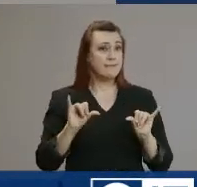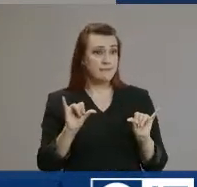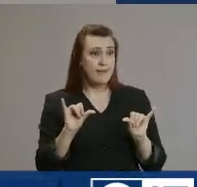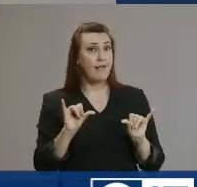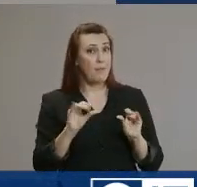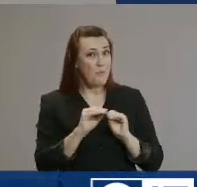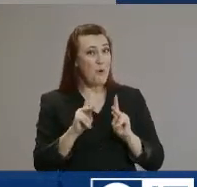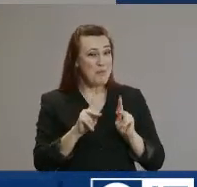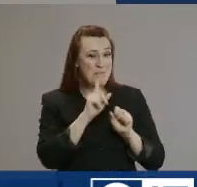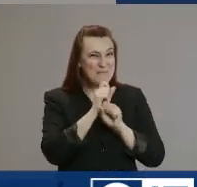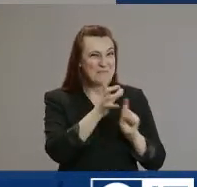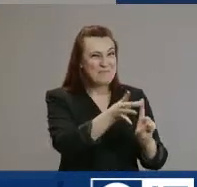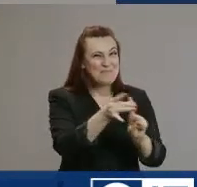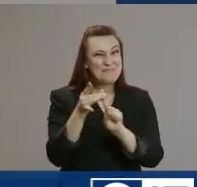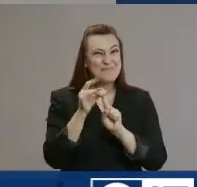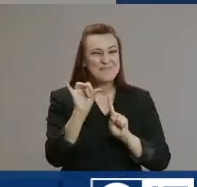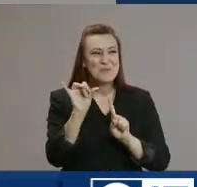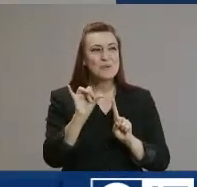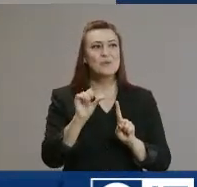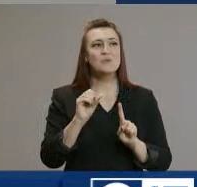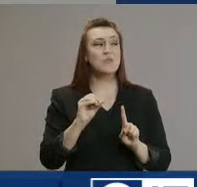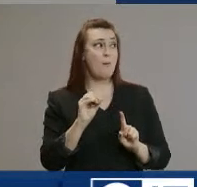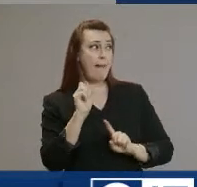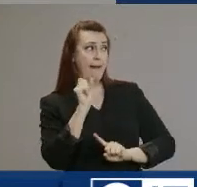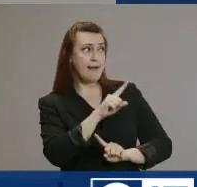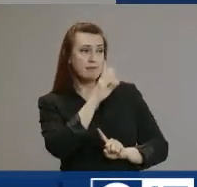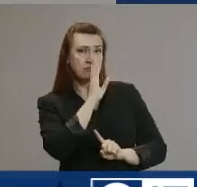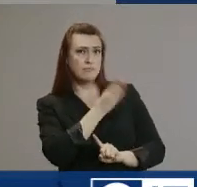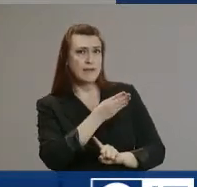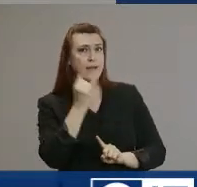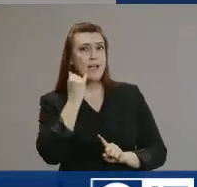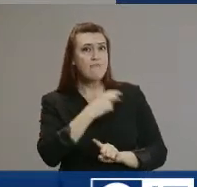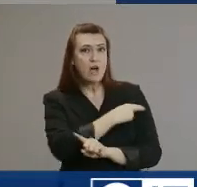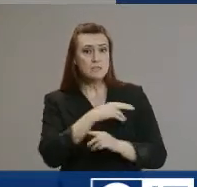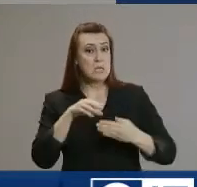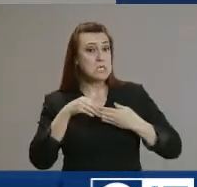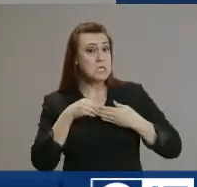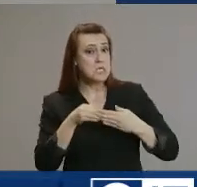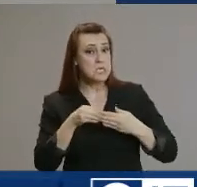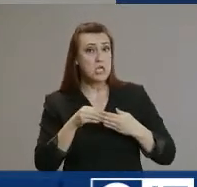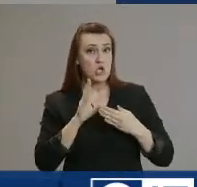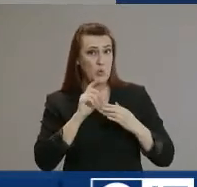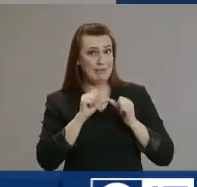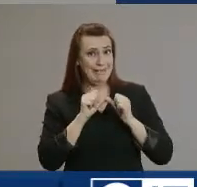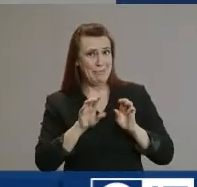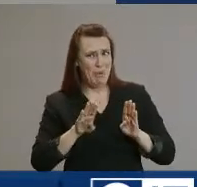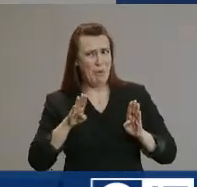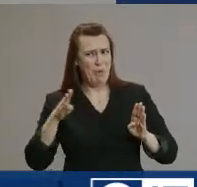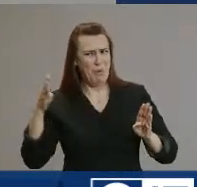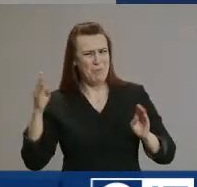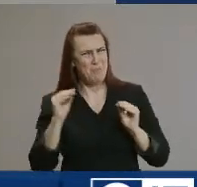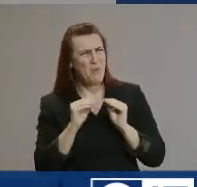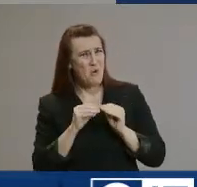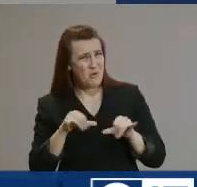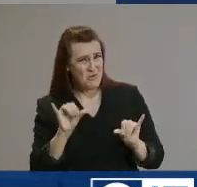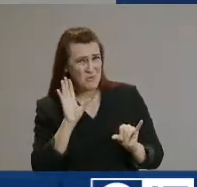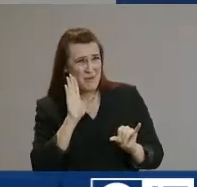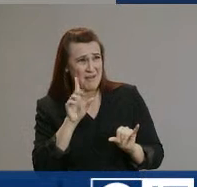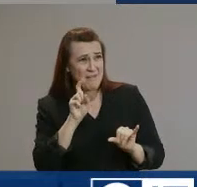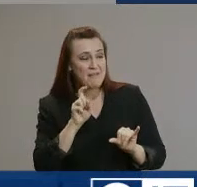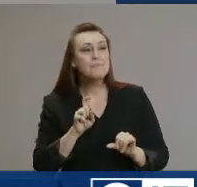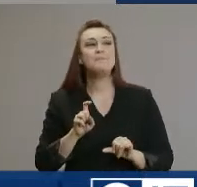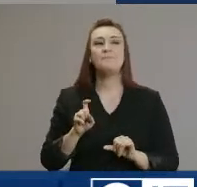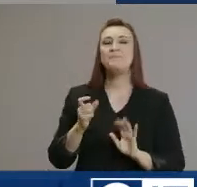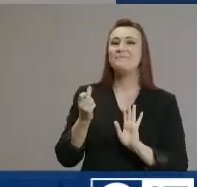hospitals are okay, you're going to keep the phased opening approach. So I want to answer the question, Billy. The focus has